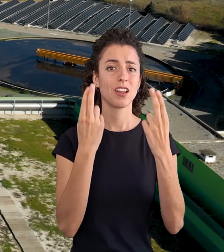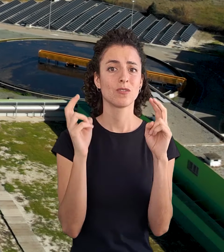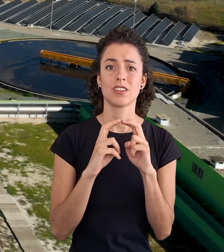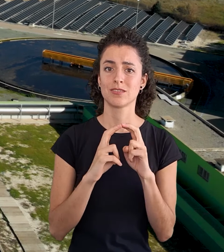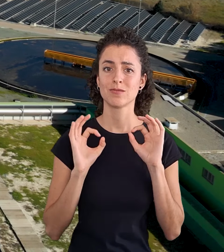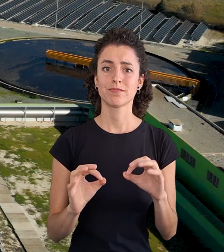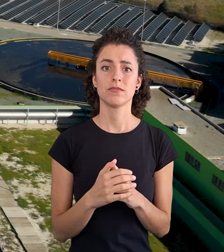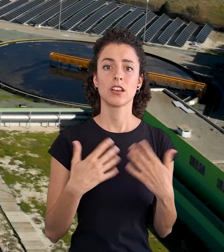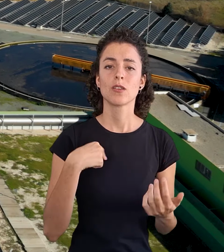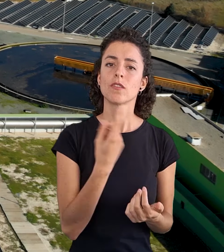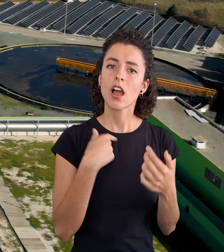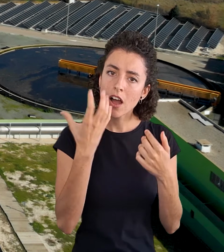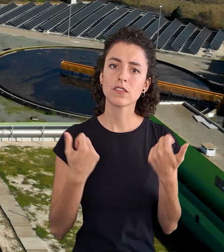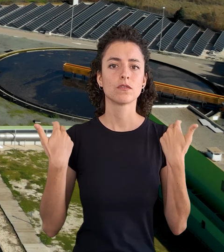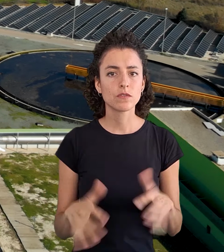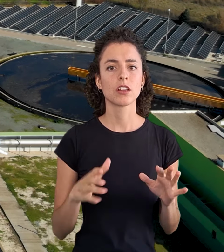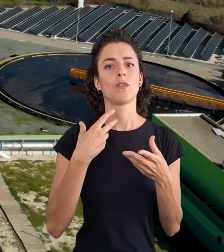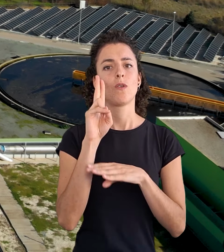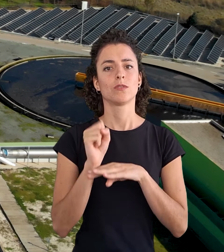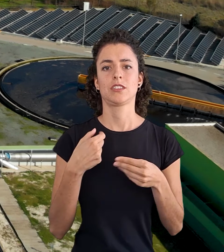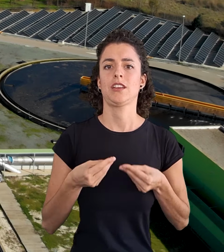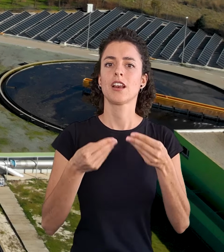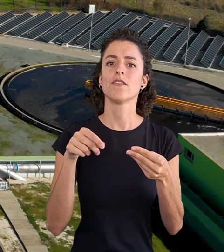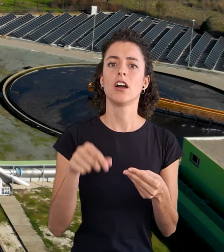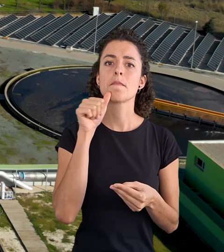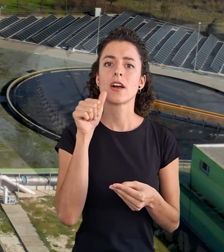our resource management, highlighting the company's efforts.